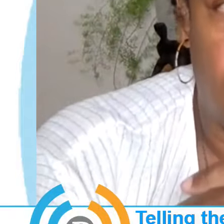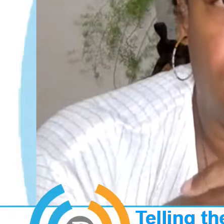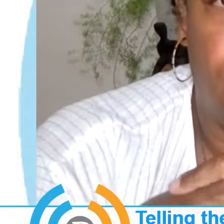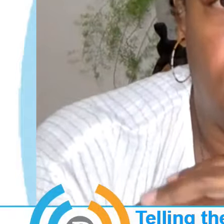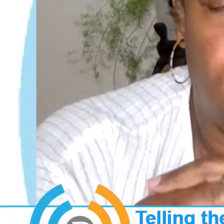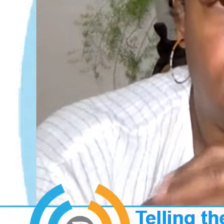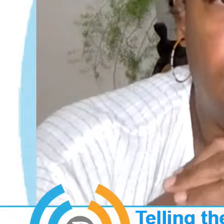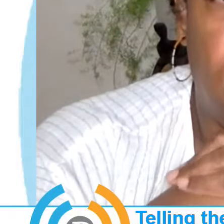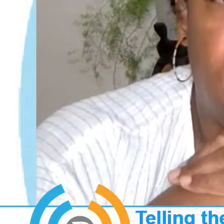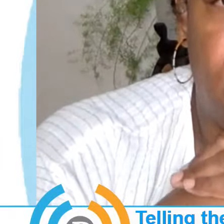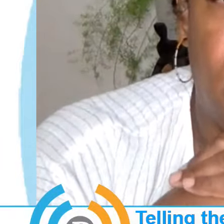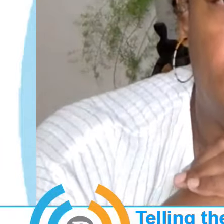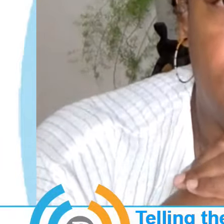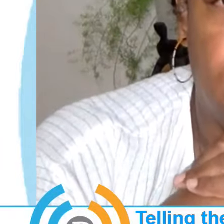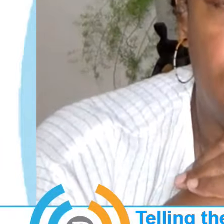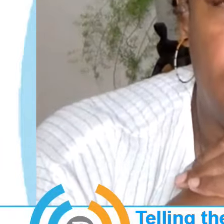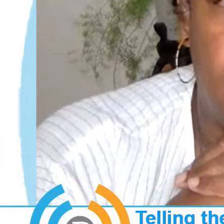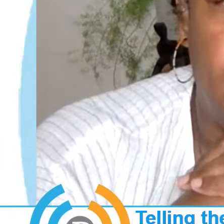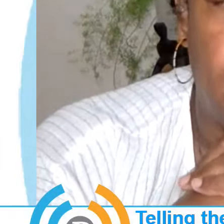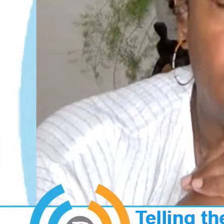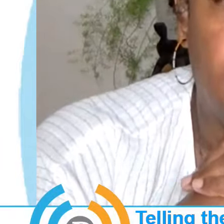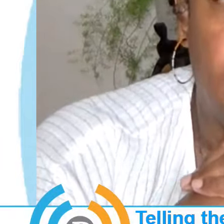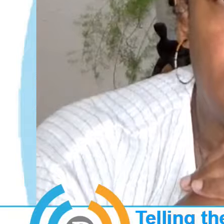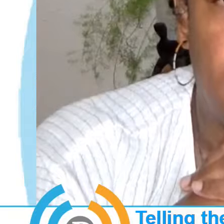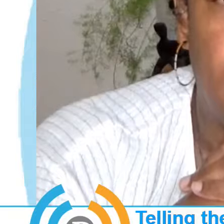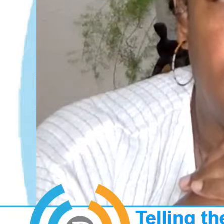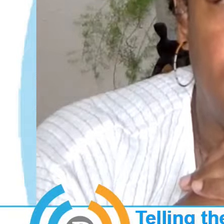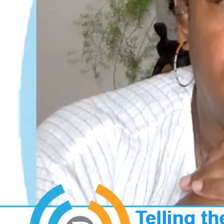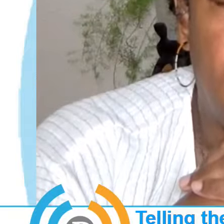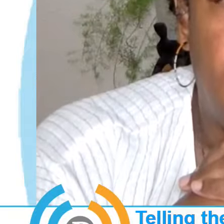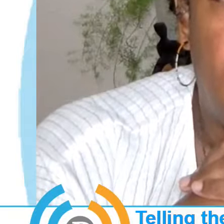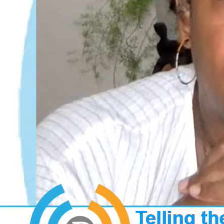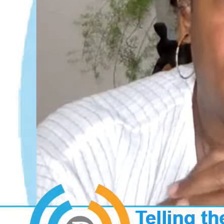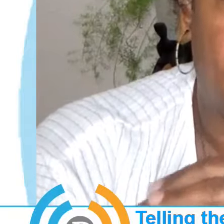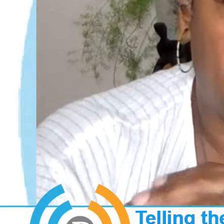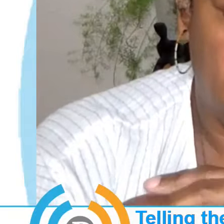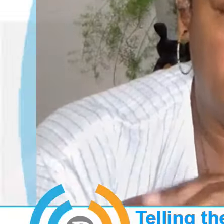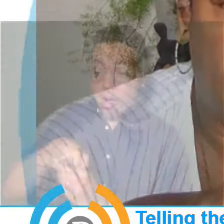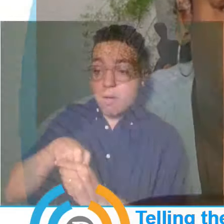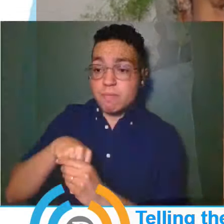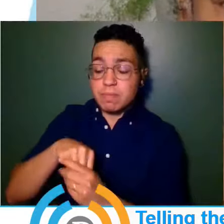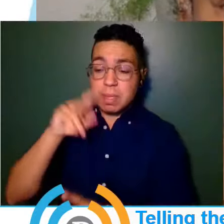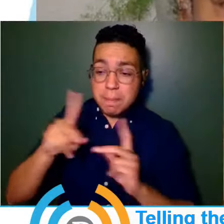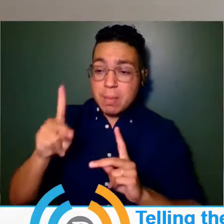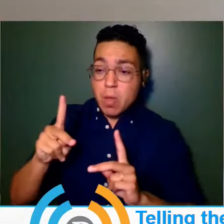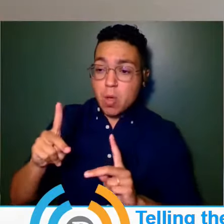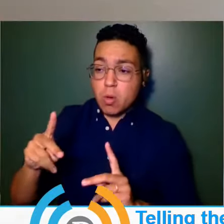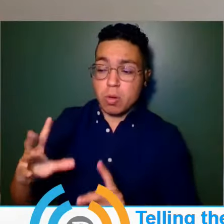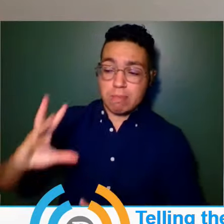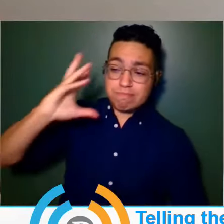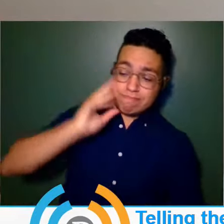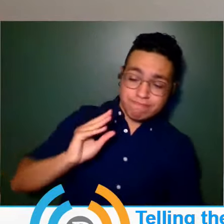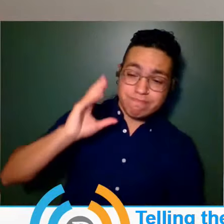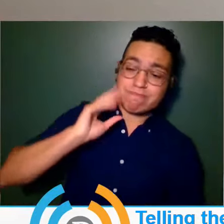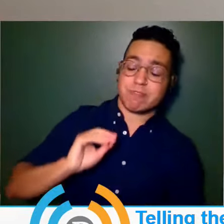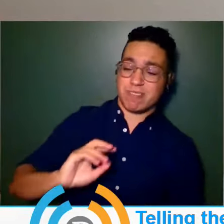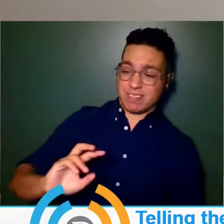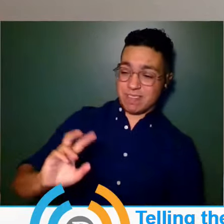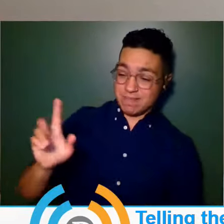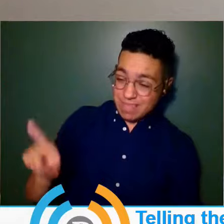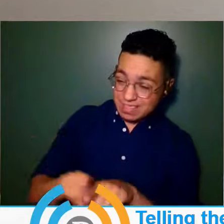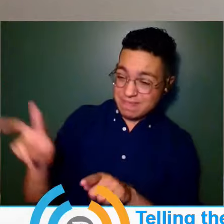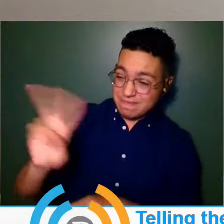and yourself included, have found themselves to be among the victims of violent policing here in Portland during these